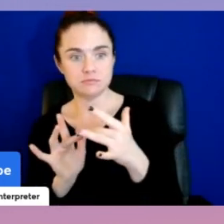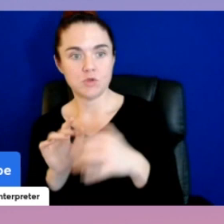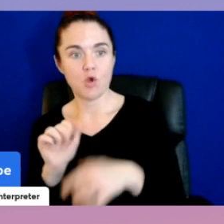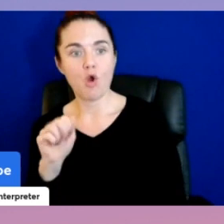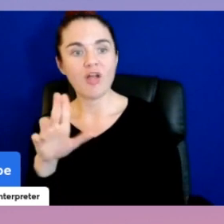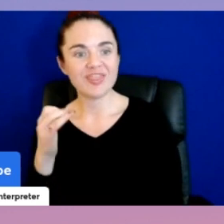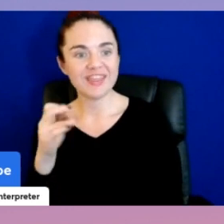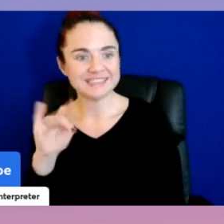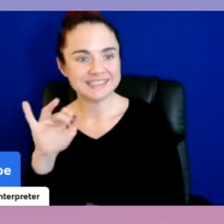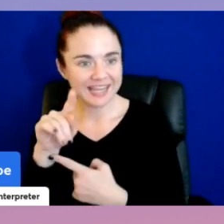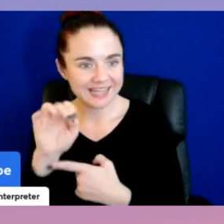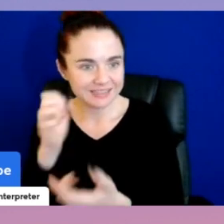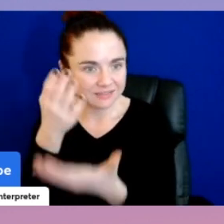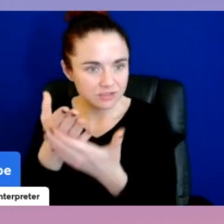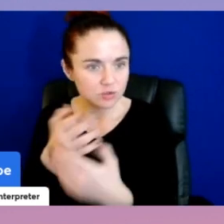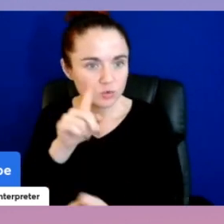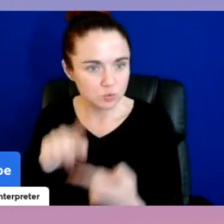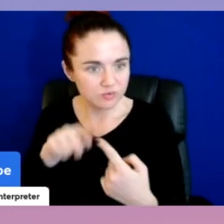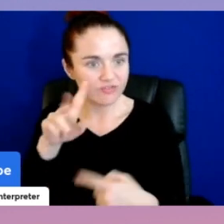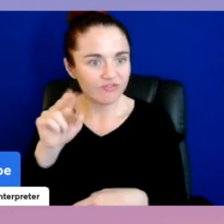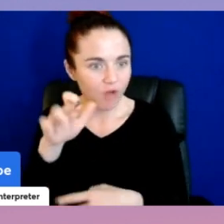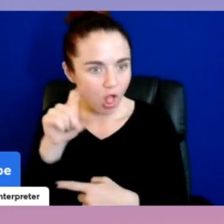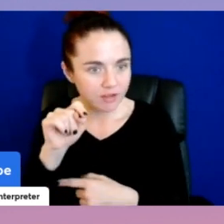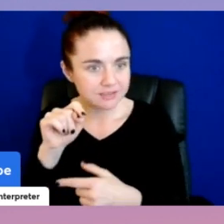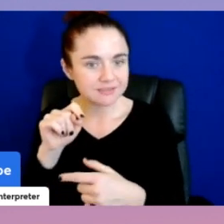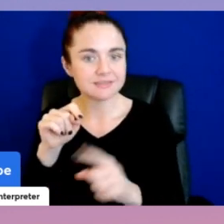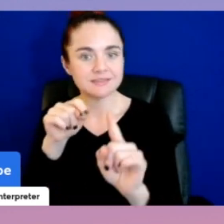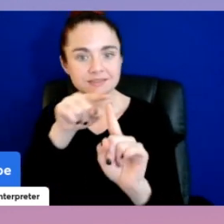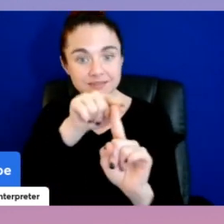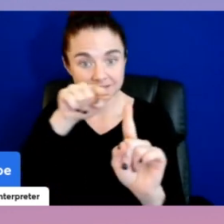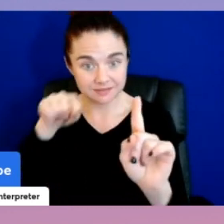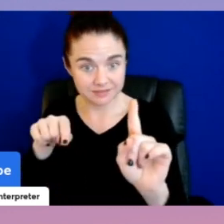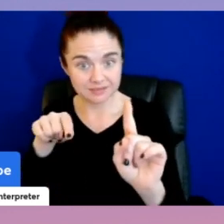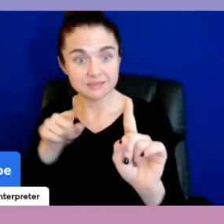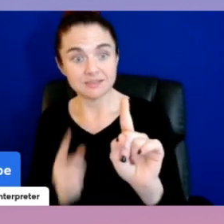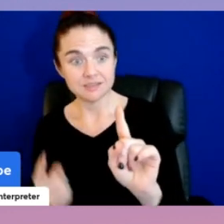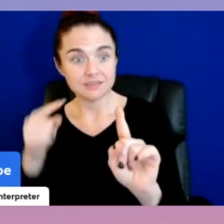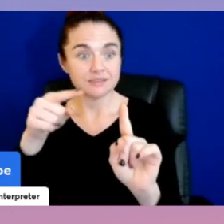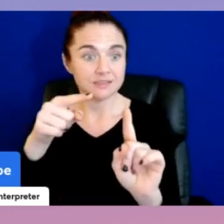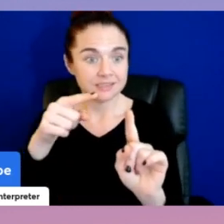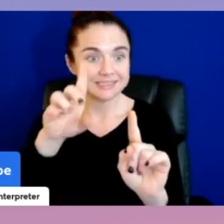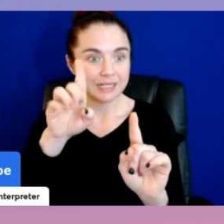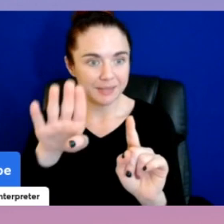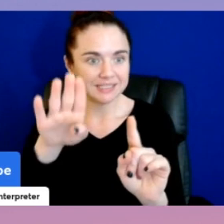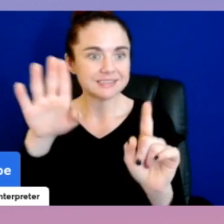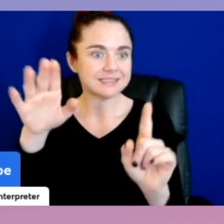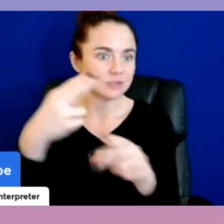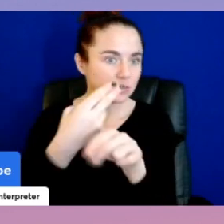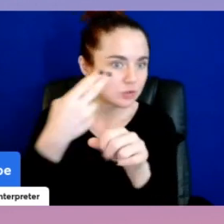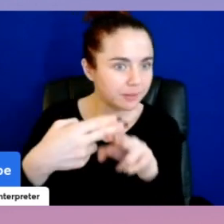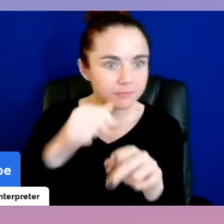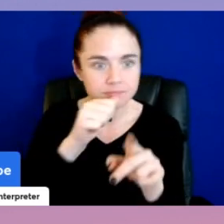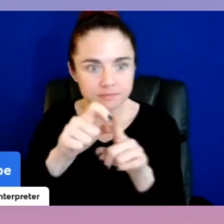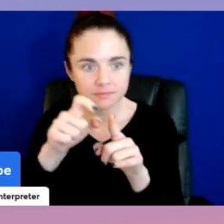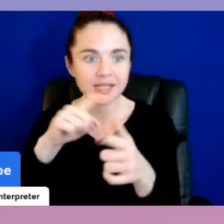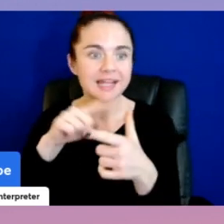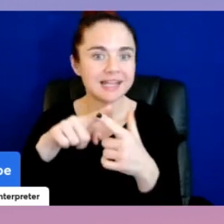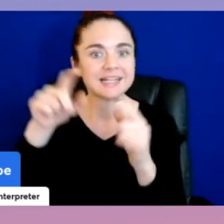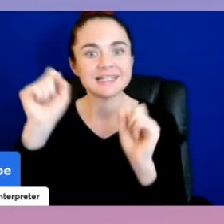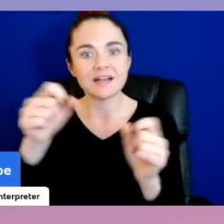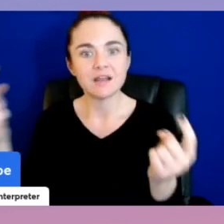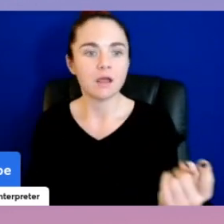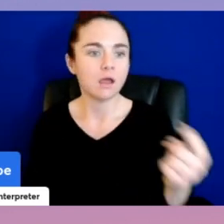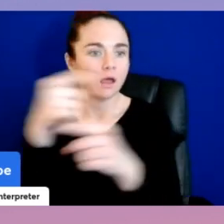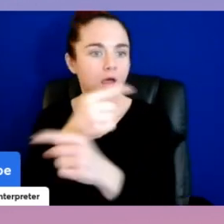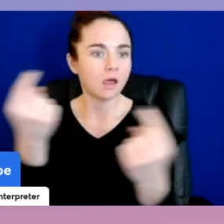and then reach out to get the database credentials so that the API can now talk to the database, and of course